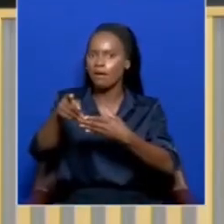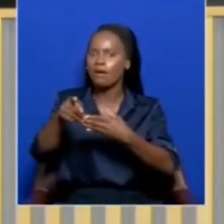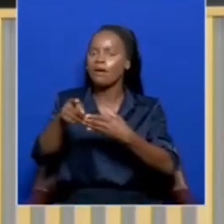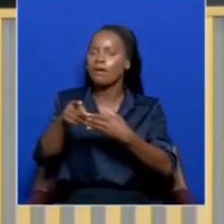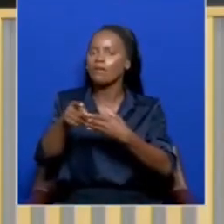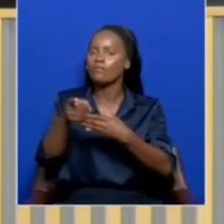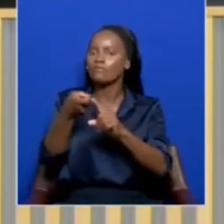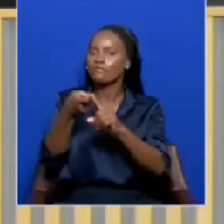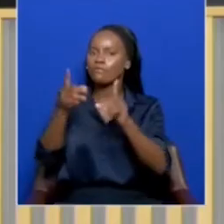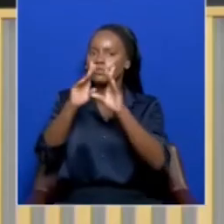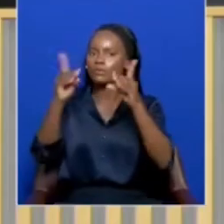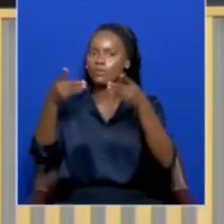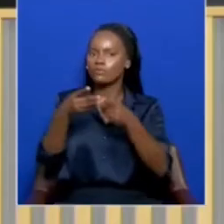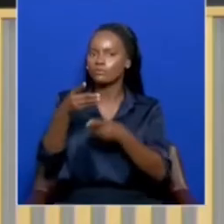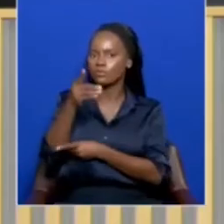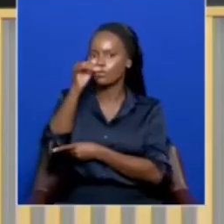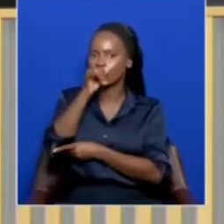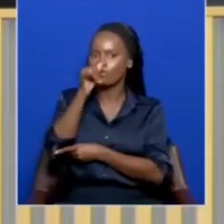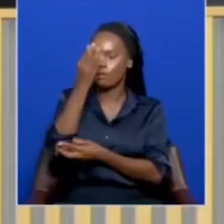in a unit called MDOC.